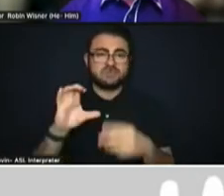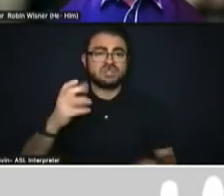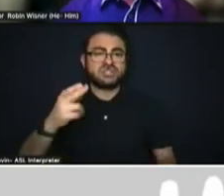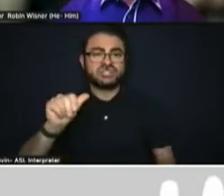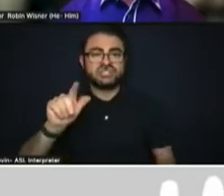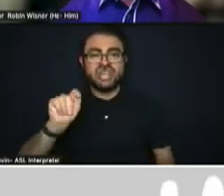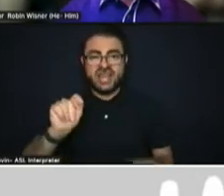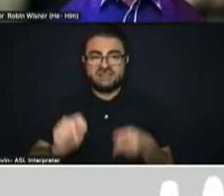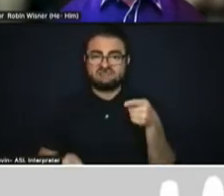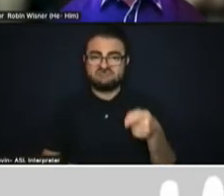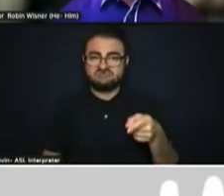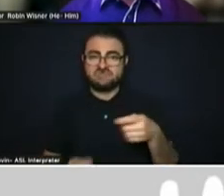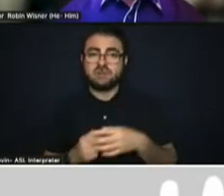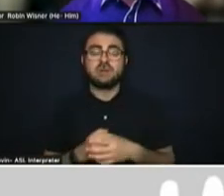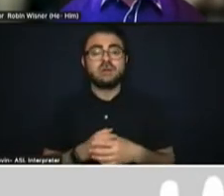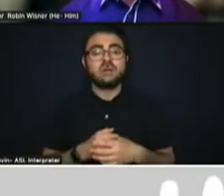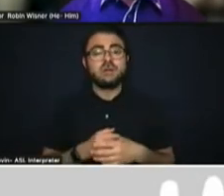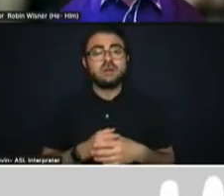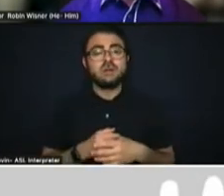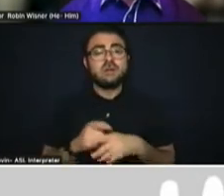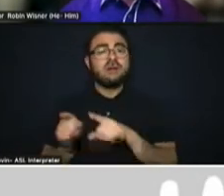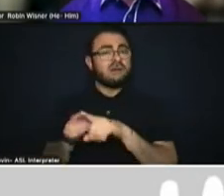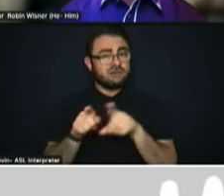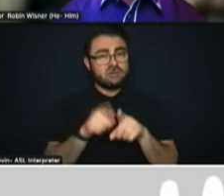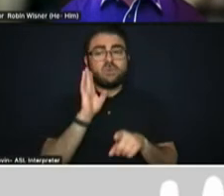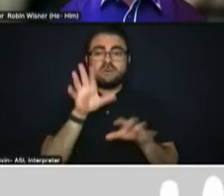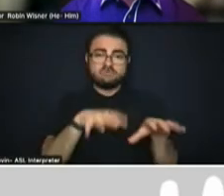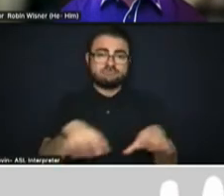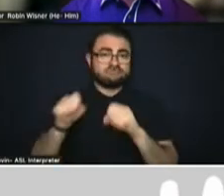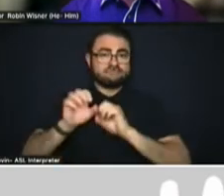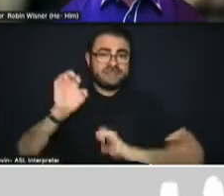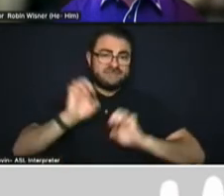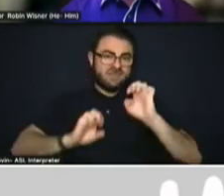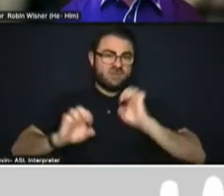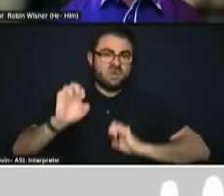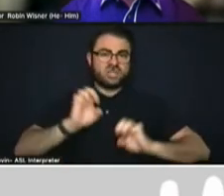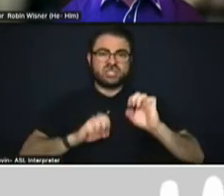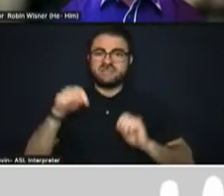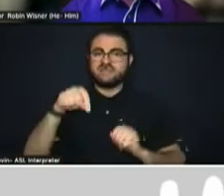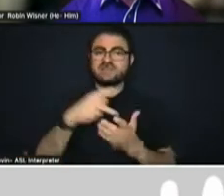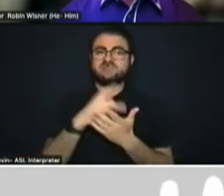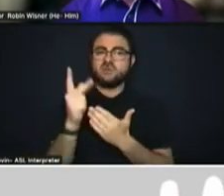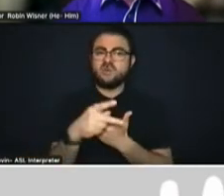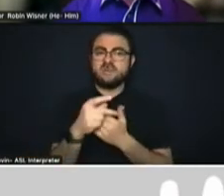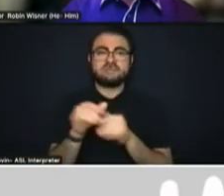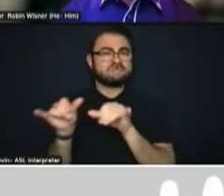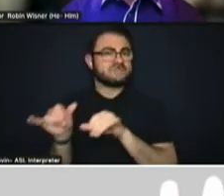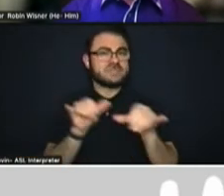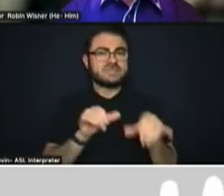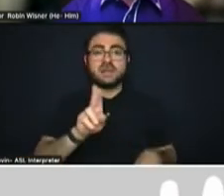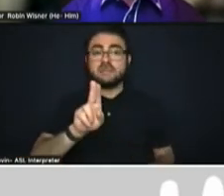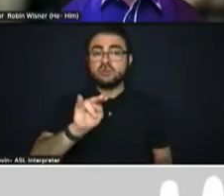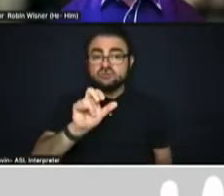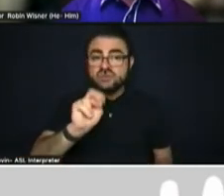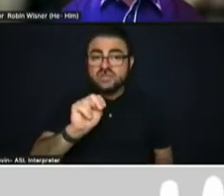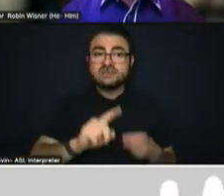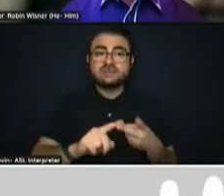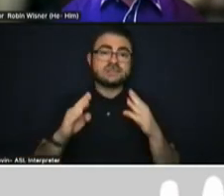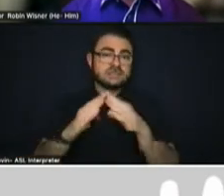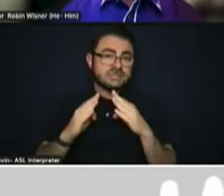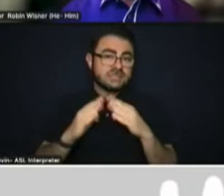we will have to go through an evaluation of the program, just like the union and the city, to see if there are any